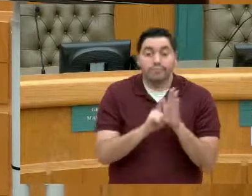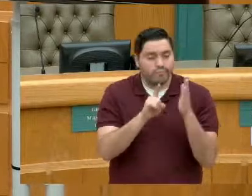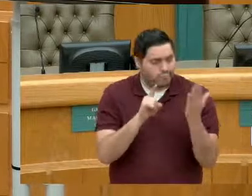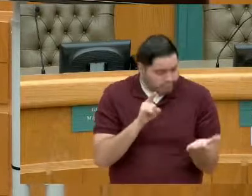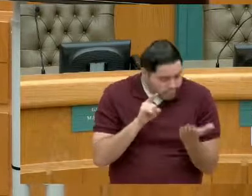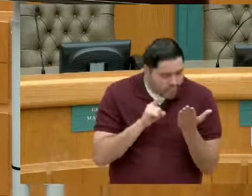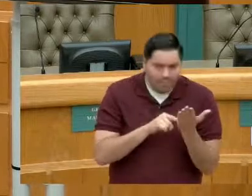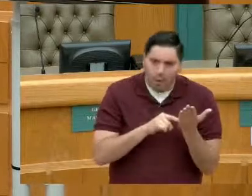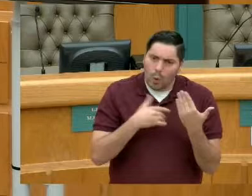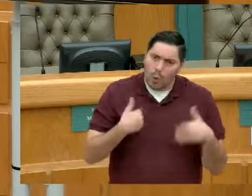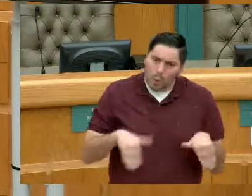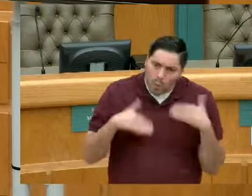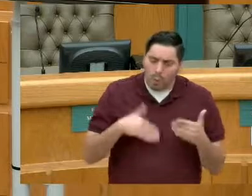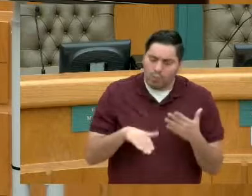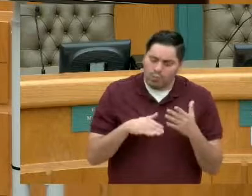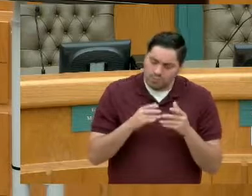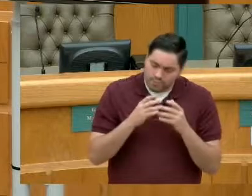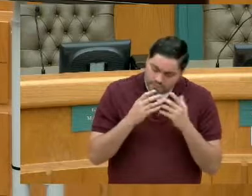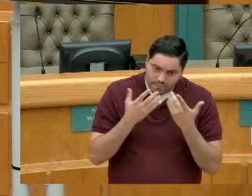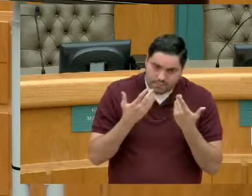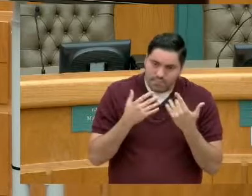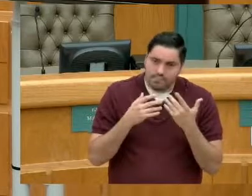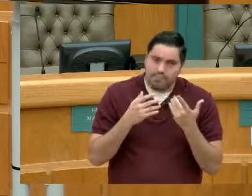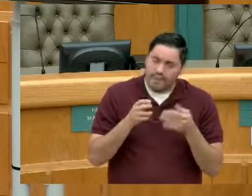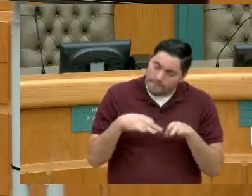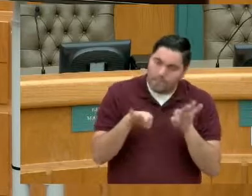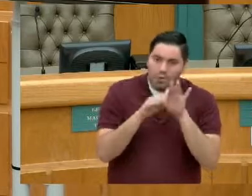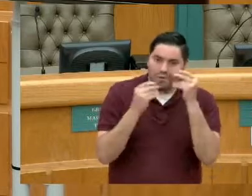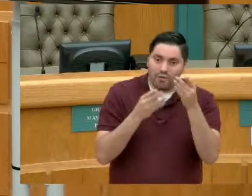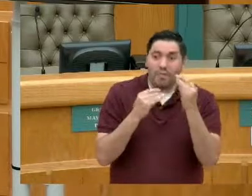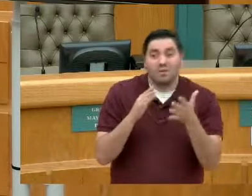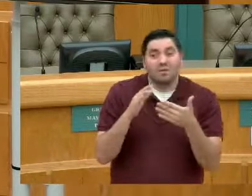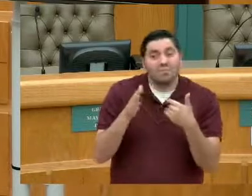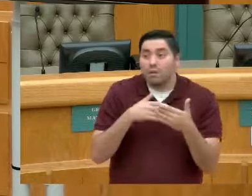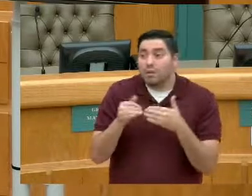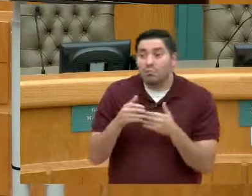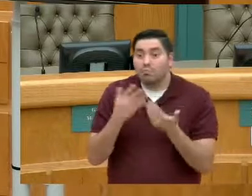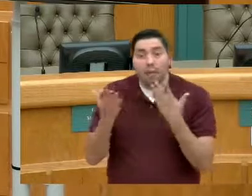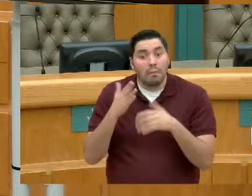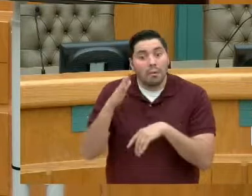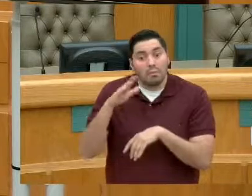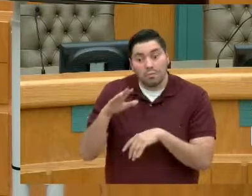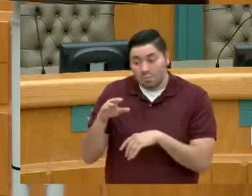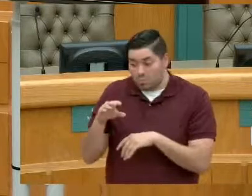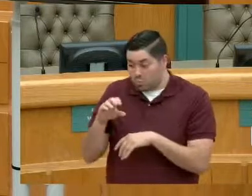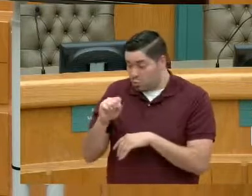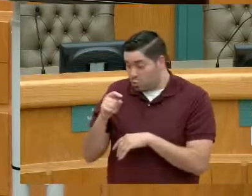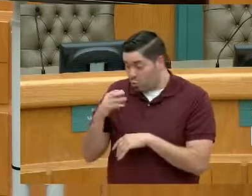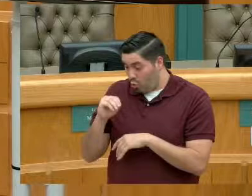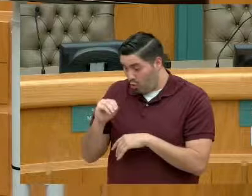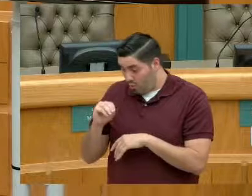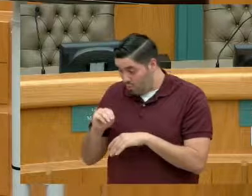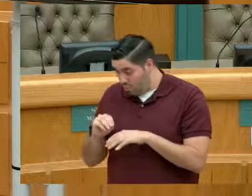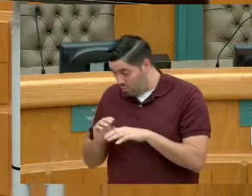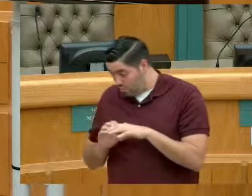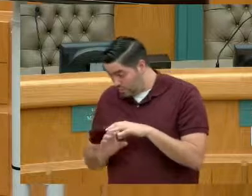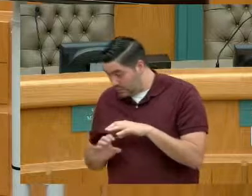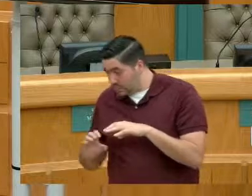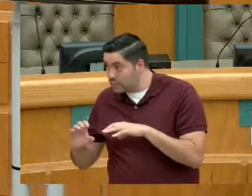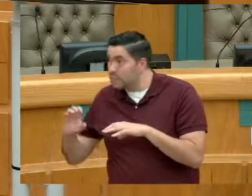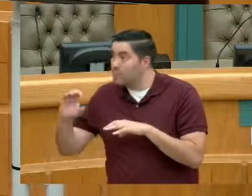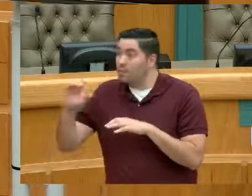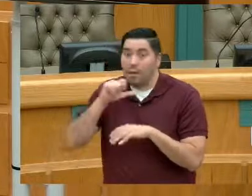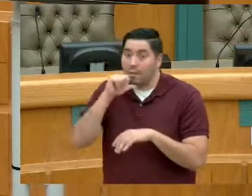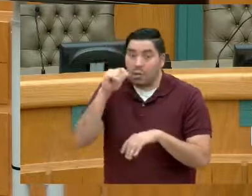incredible information. Regardless of if this storm doesn't even touch Texas, it's going to affect our waters. It's going